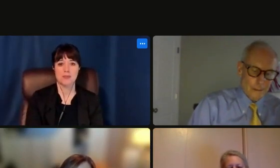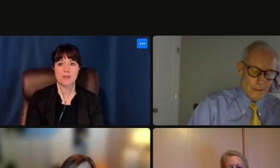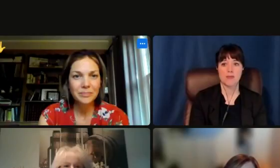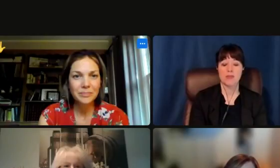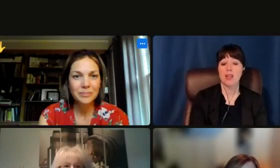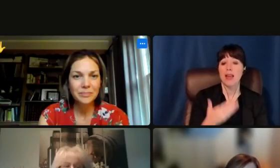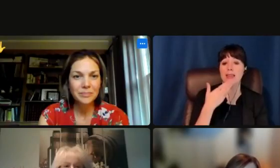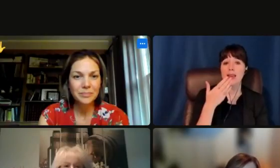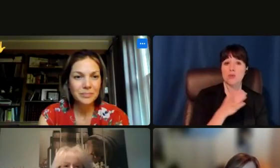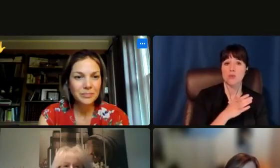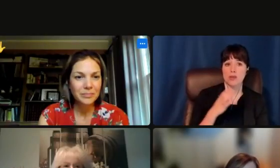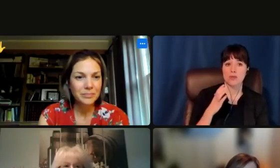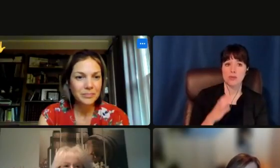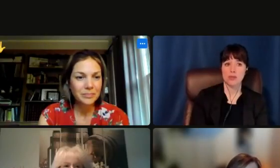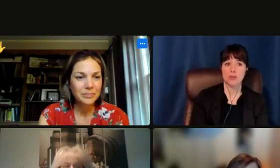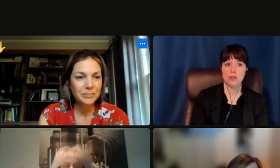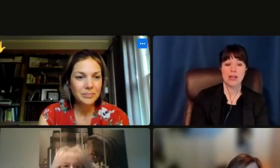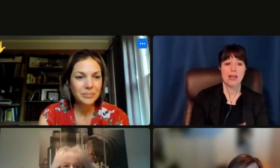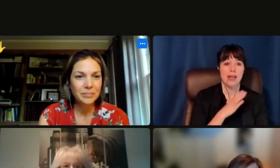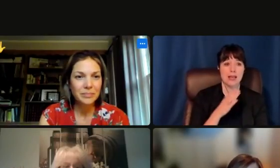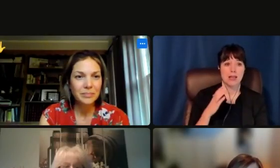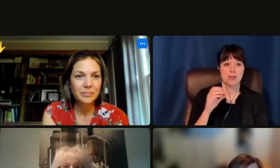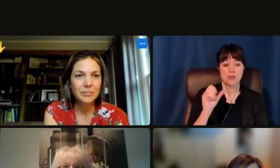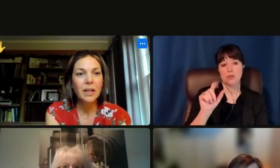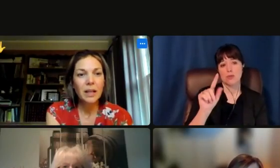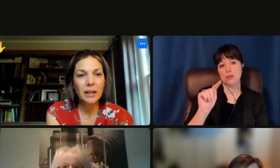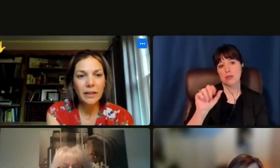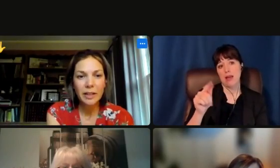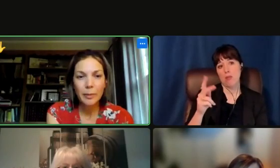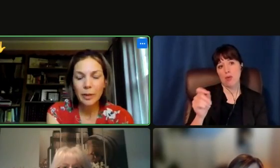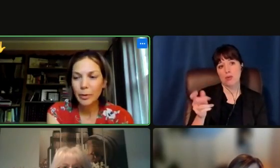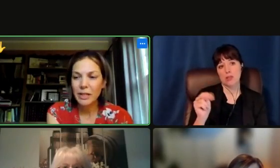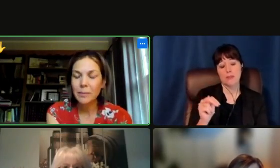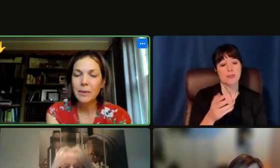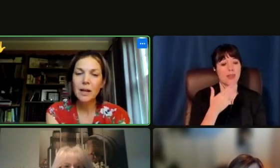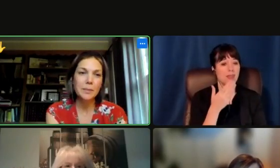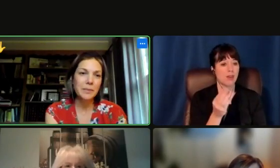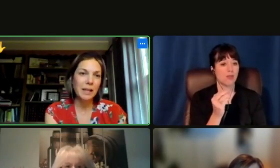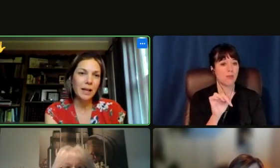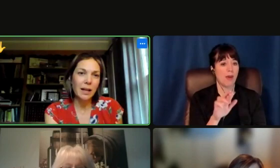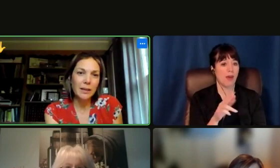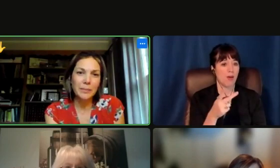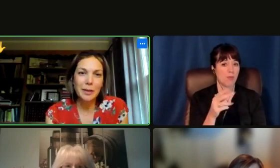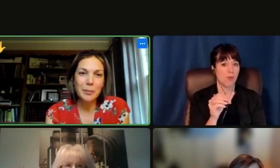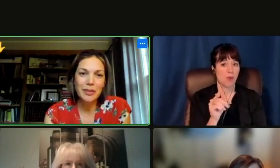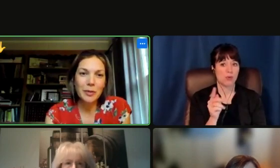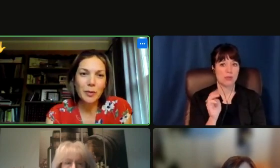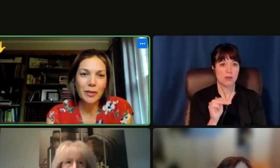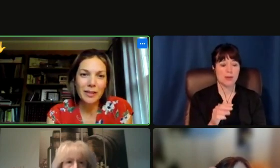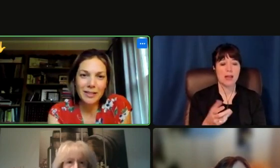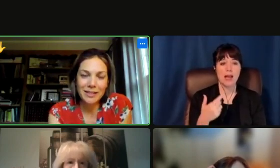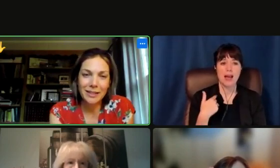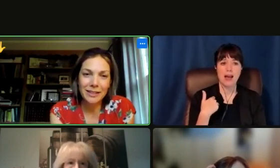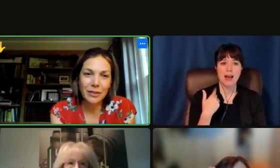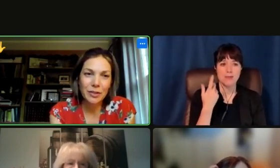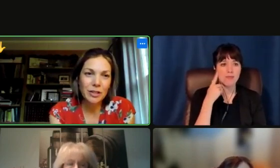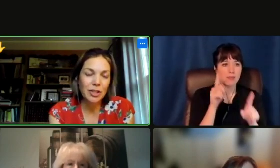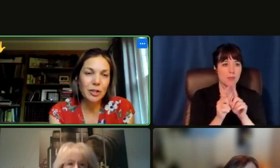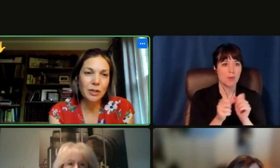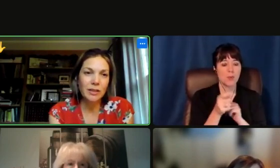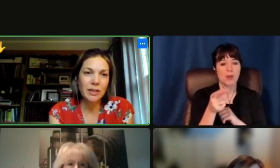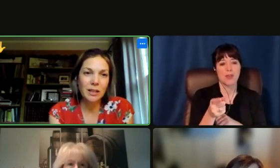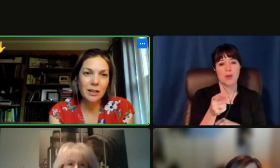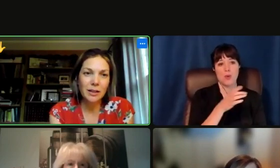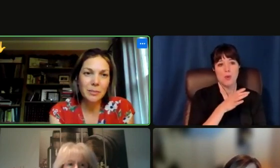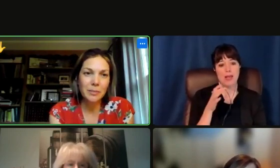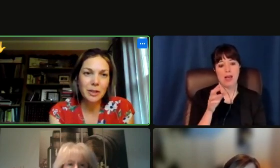Thank you, Councilor. Councilor Stapleton. Thank you, Mayor Pro Tem. I'm with you on this, Councilor